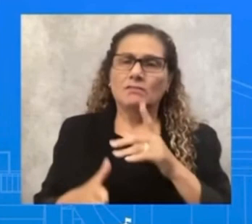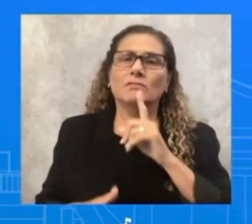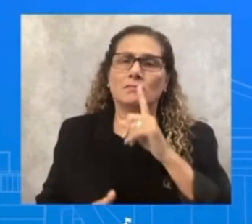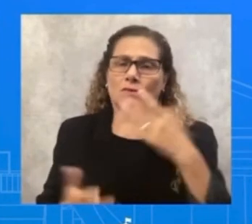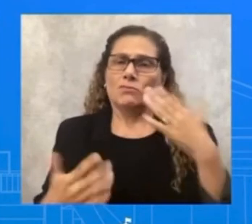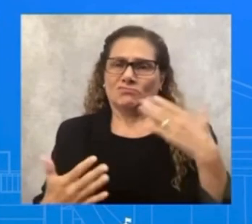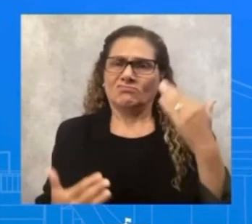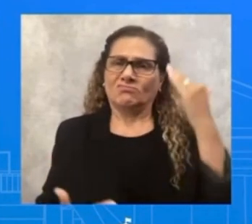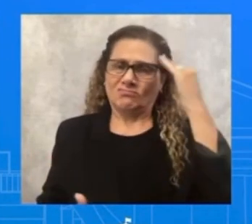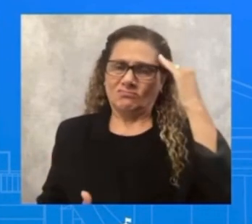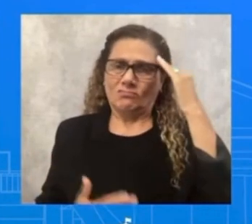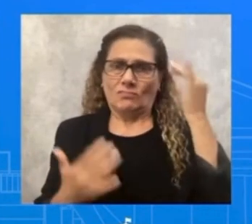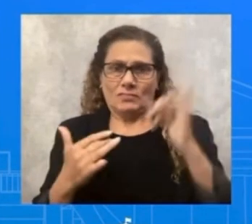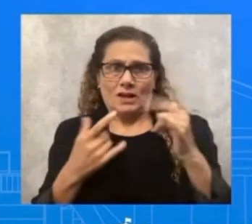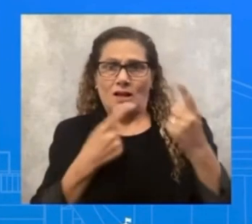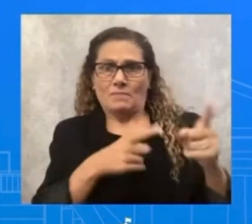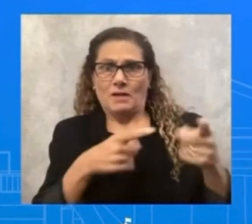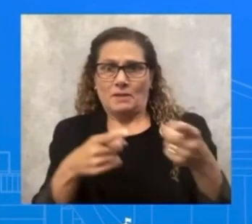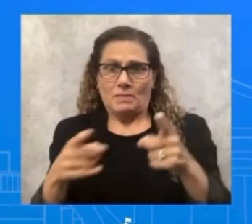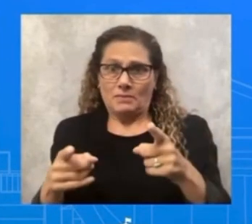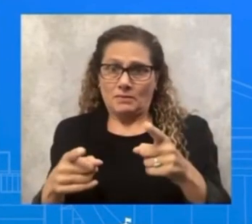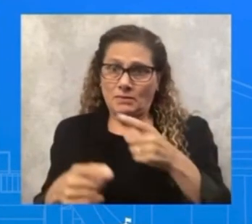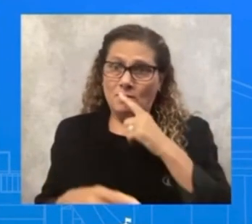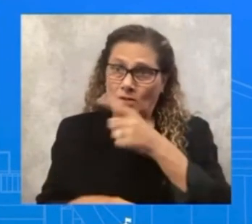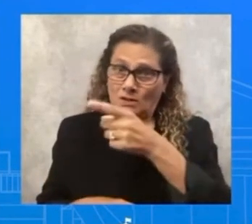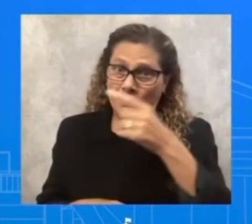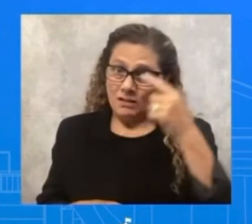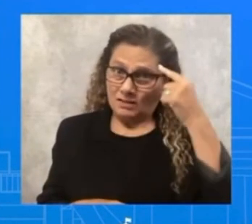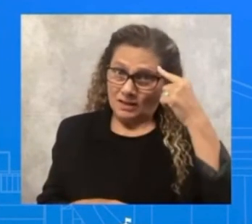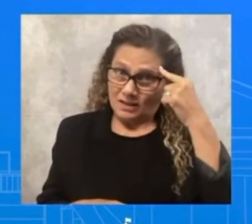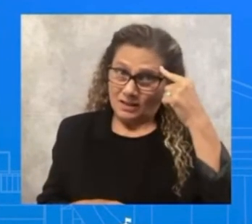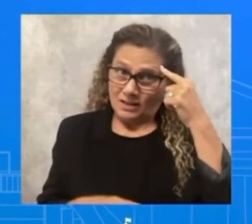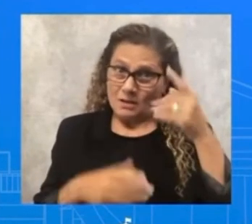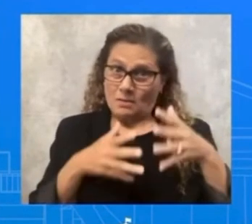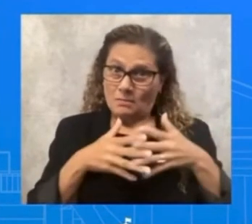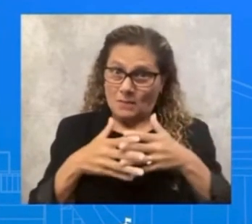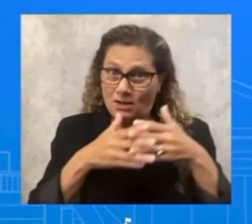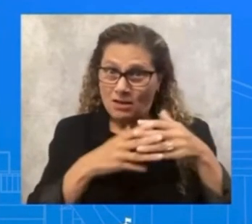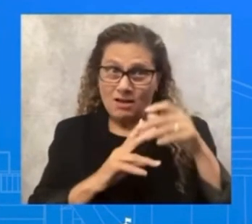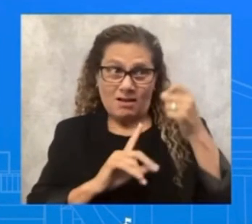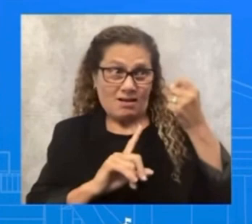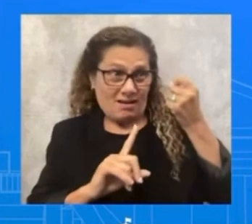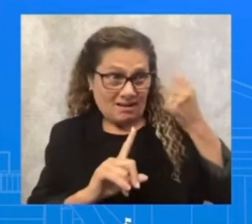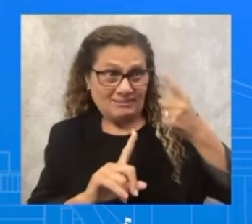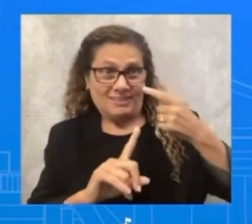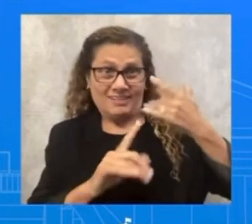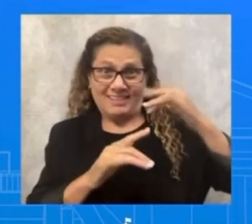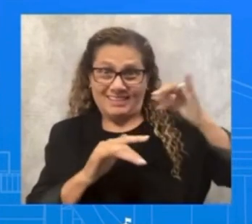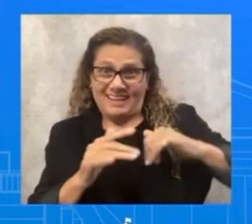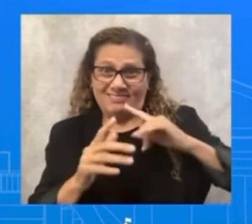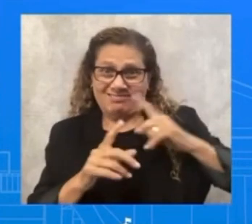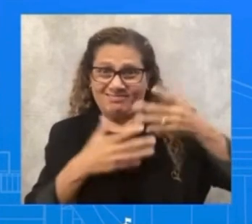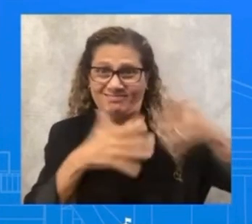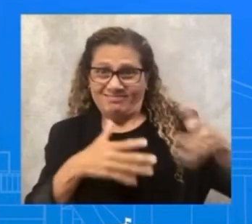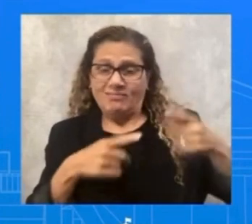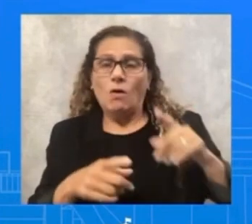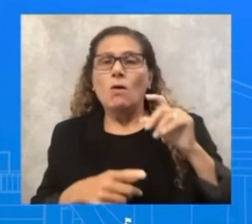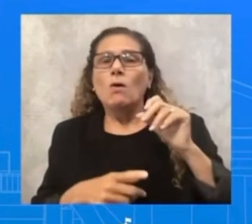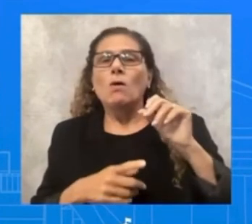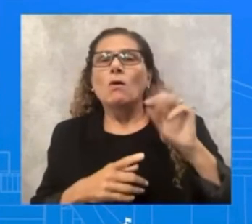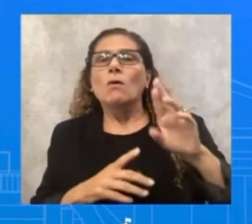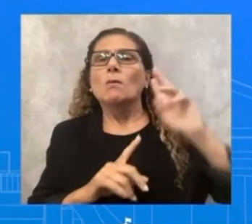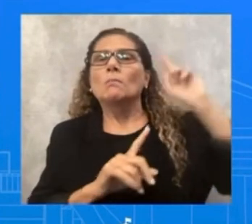they understand about what's happening? Put aside the politicians, too. Do you think they're getting it? I